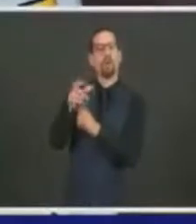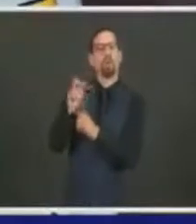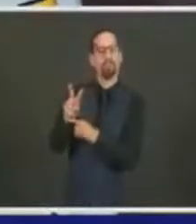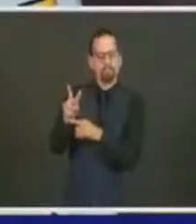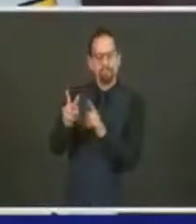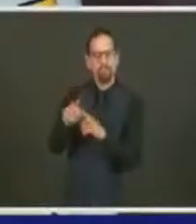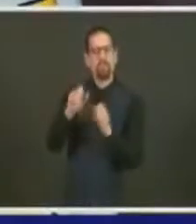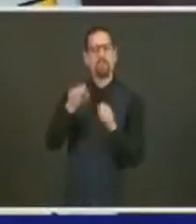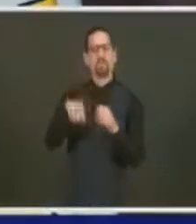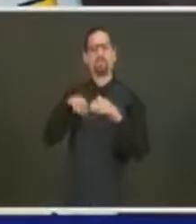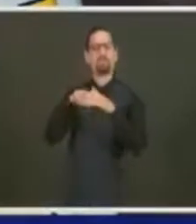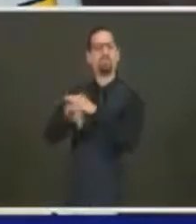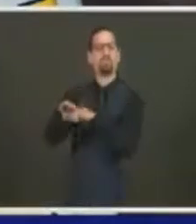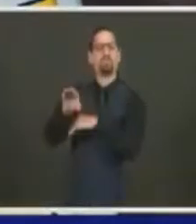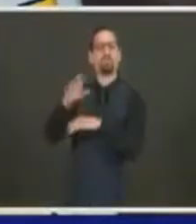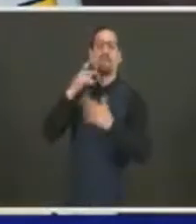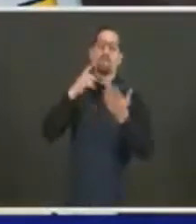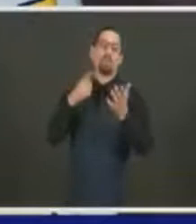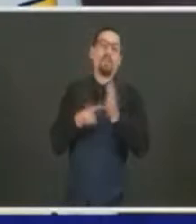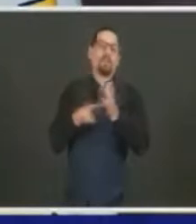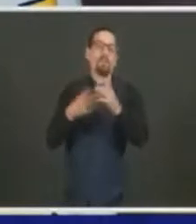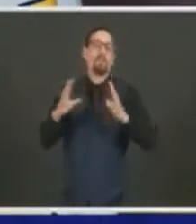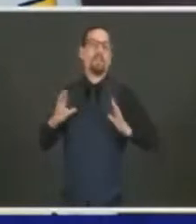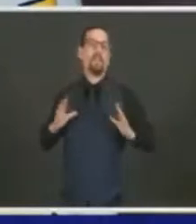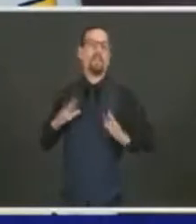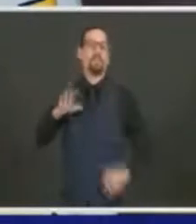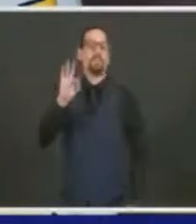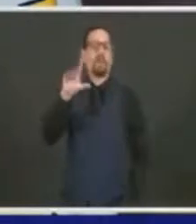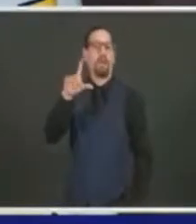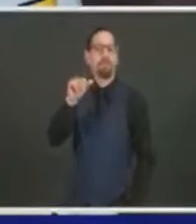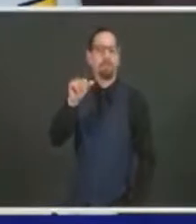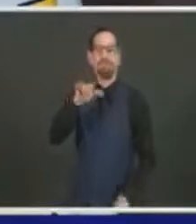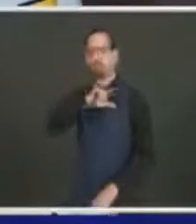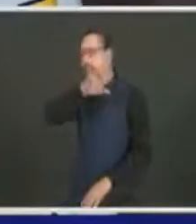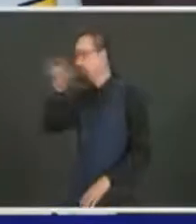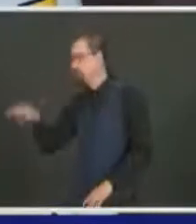to Florida, you want to come home,